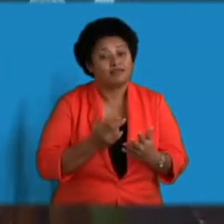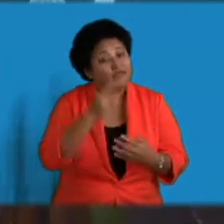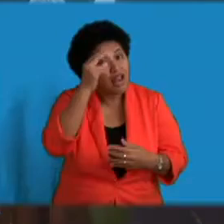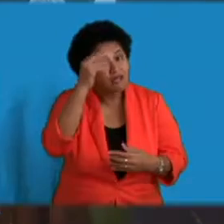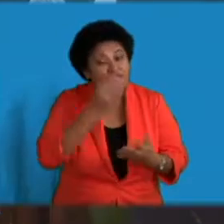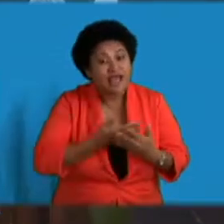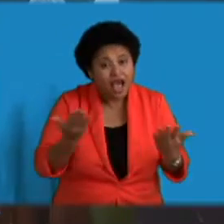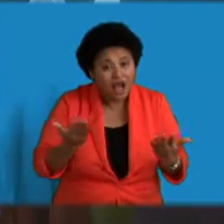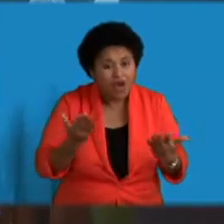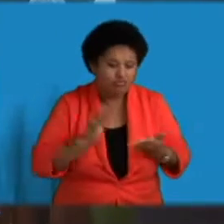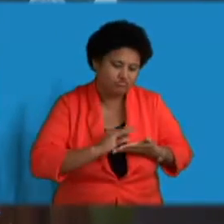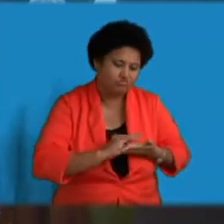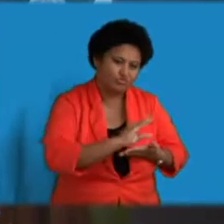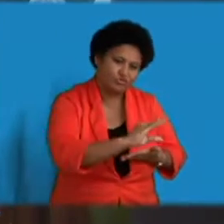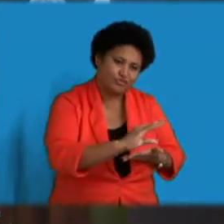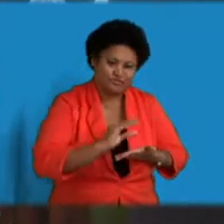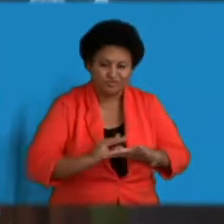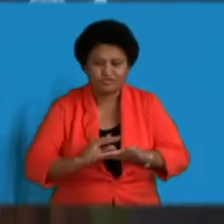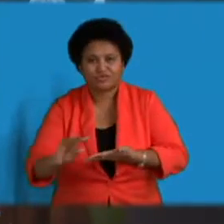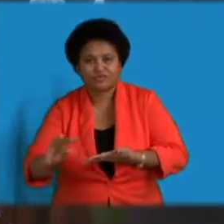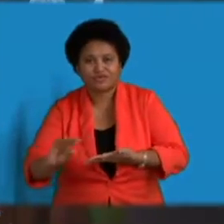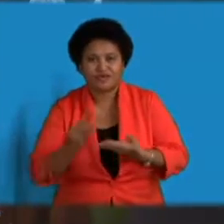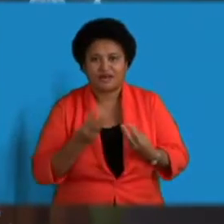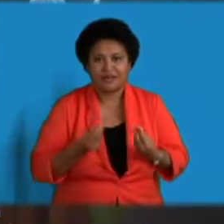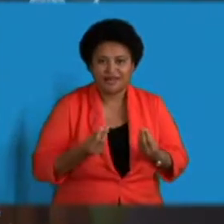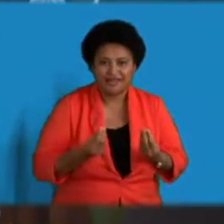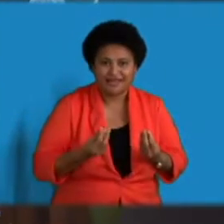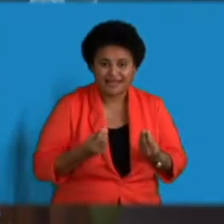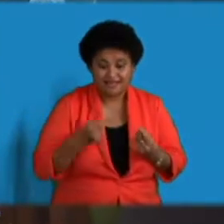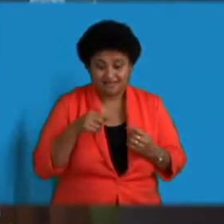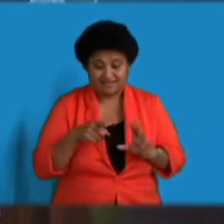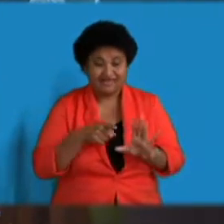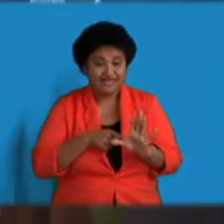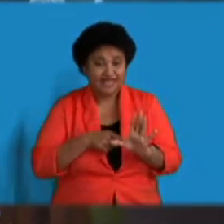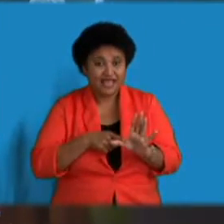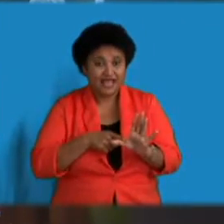allocation. In this financial year, we have been allocated